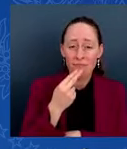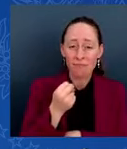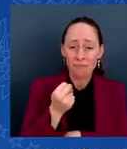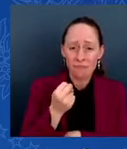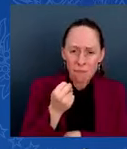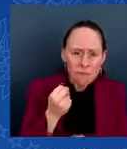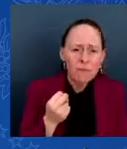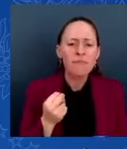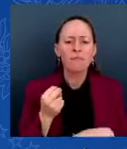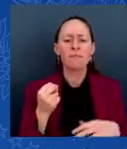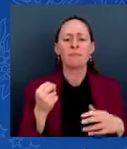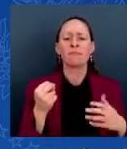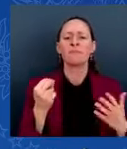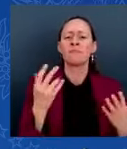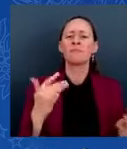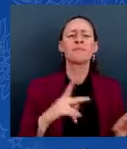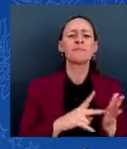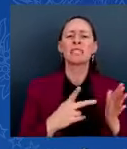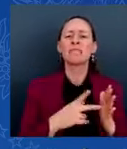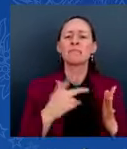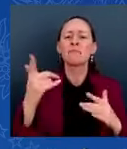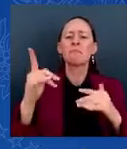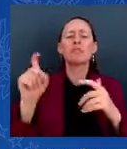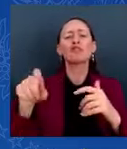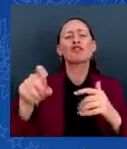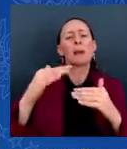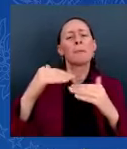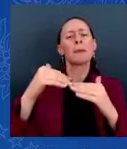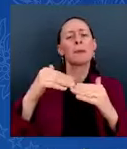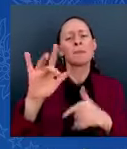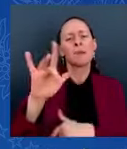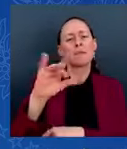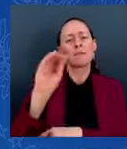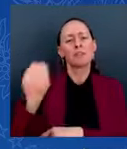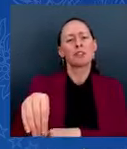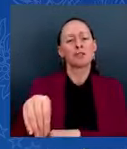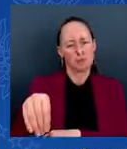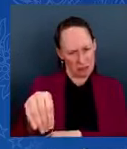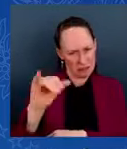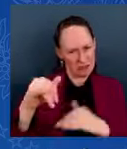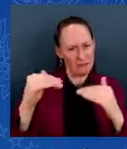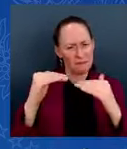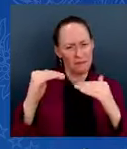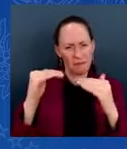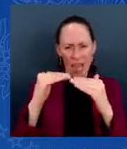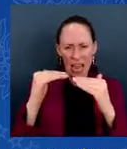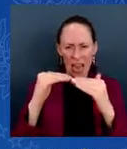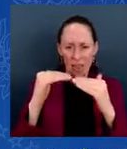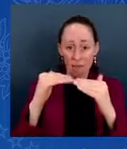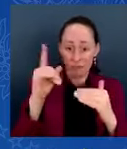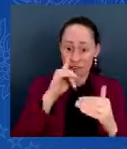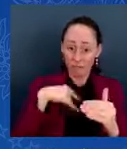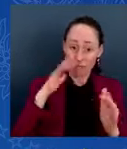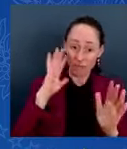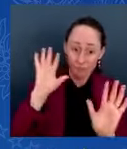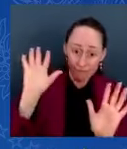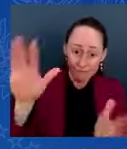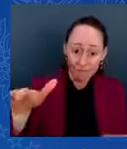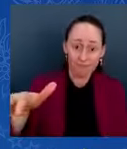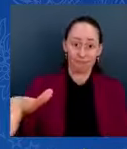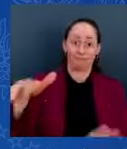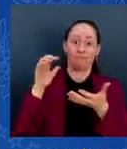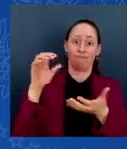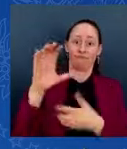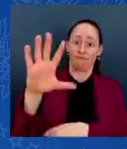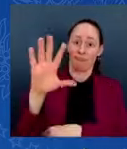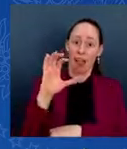$500 billion over the next 10 years. Imagine what we could do with that. Imagine the taxes we could cut for ordinary